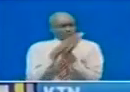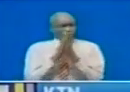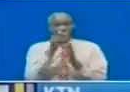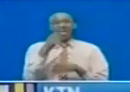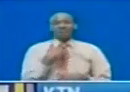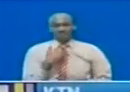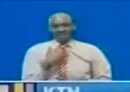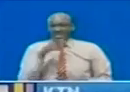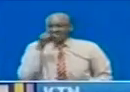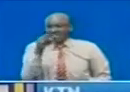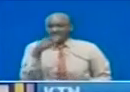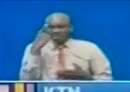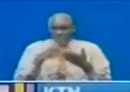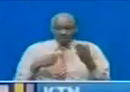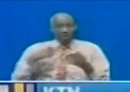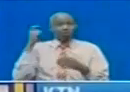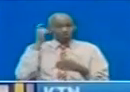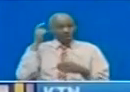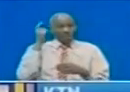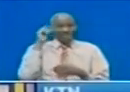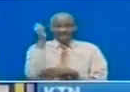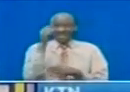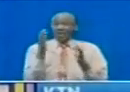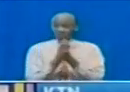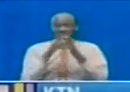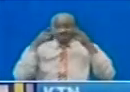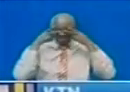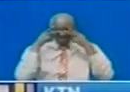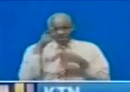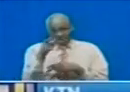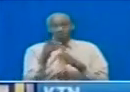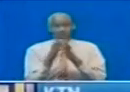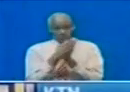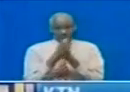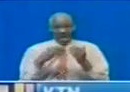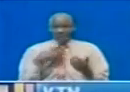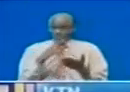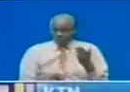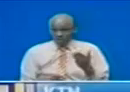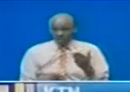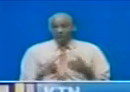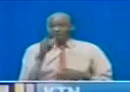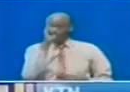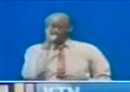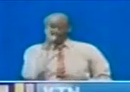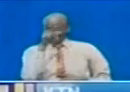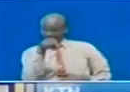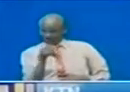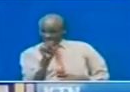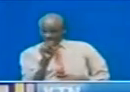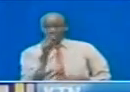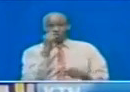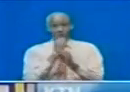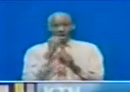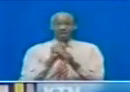tell. In this season of Remembering Kenya's Encounters with Terrorism, KTN's Sharon Momanyi brings you the story of Kenya's police officers